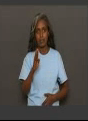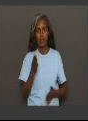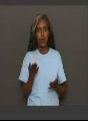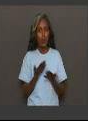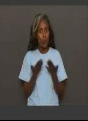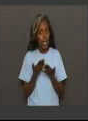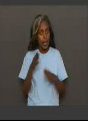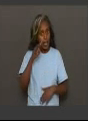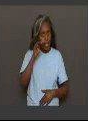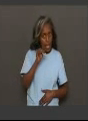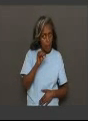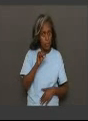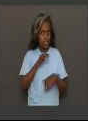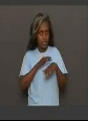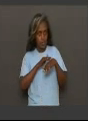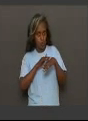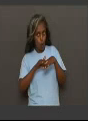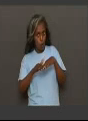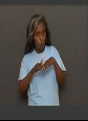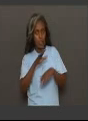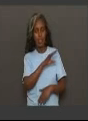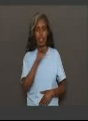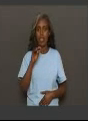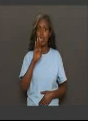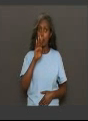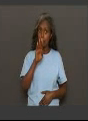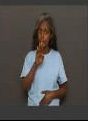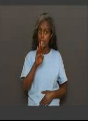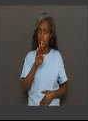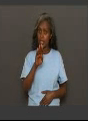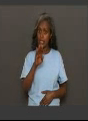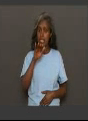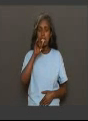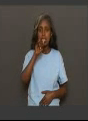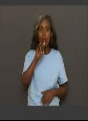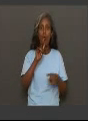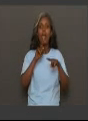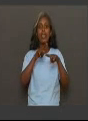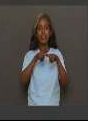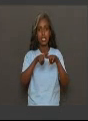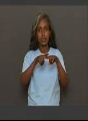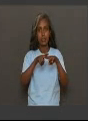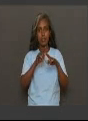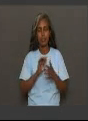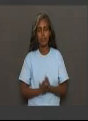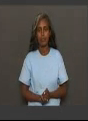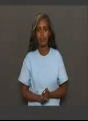where m is the slope and b is the y-intercept.